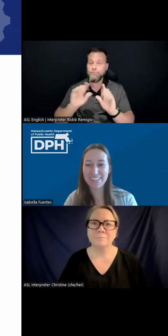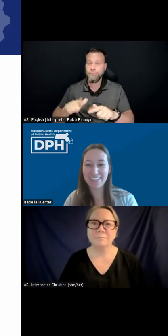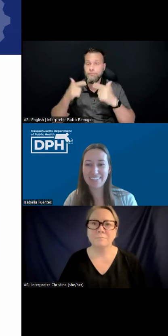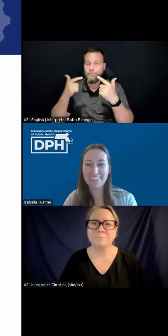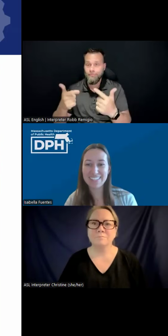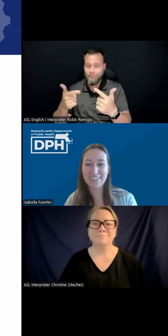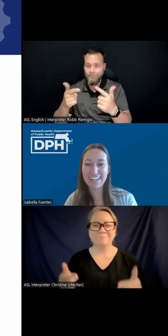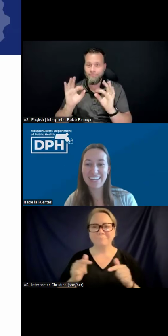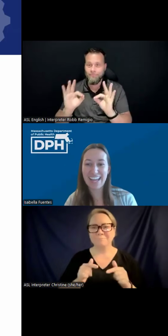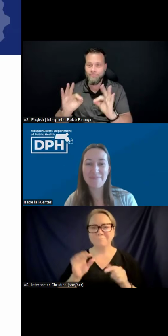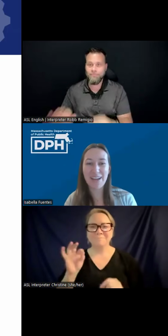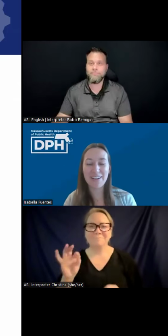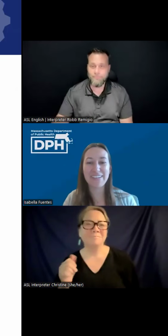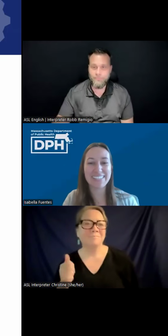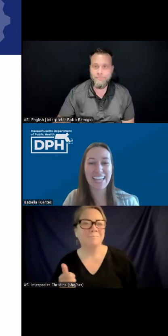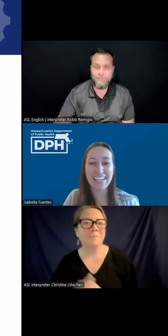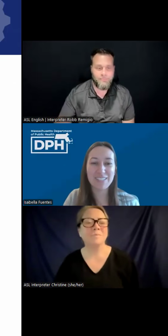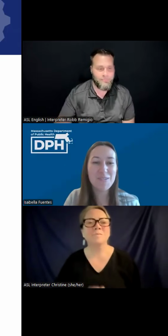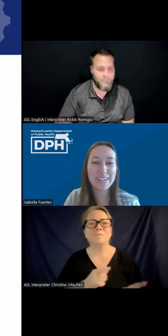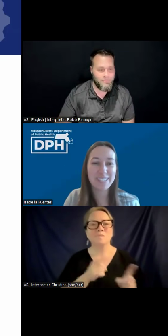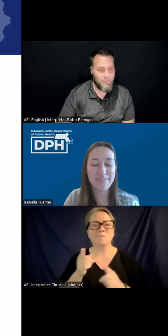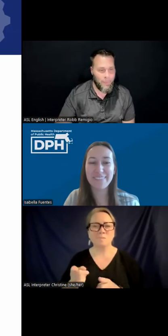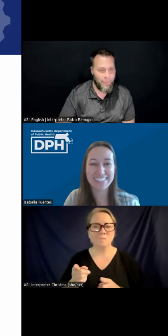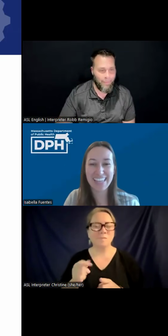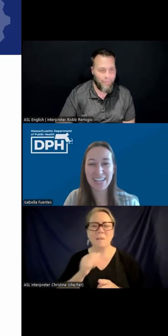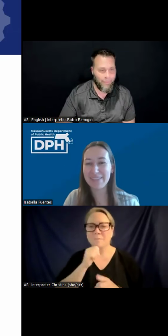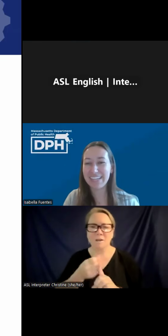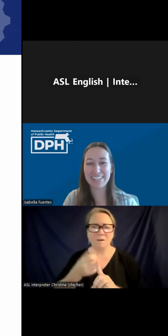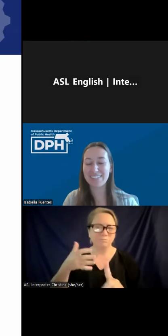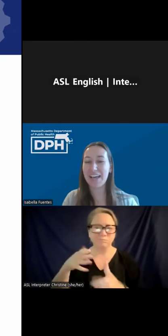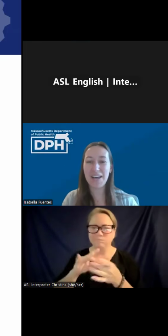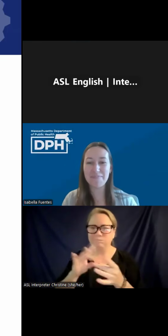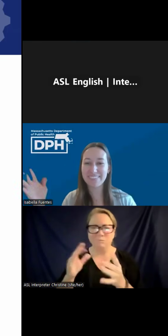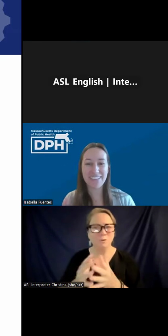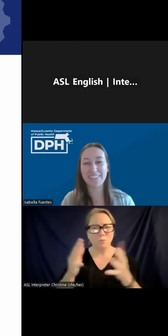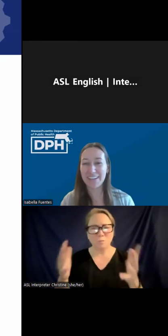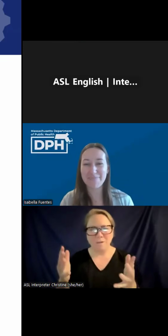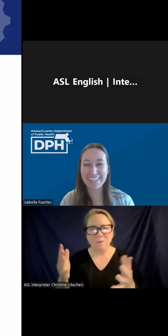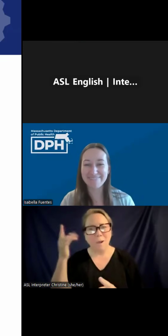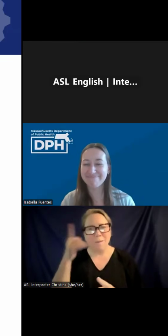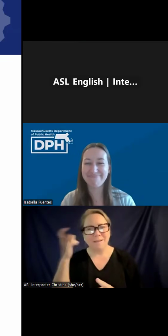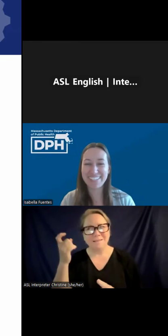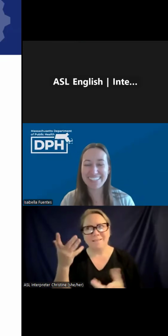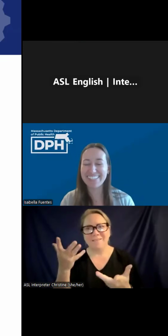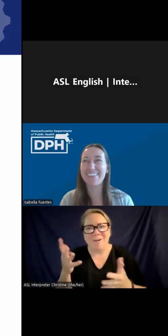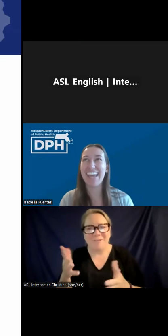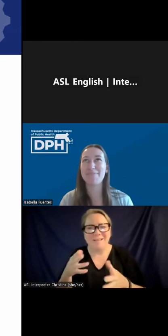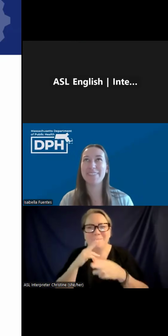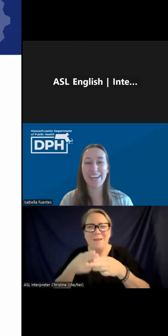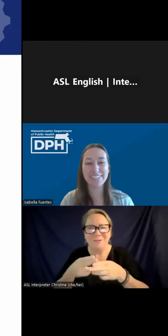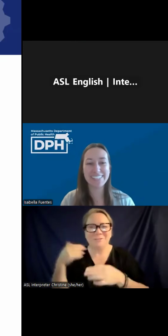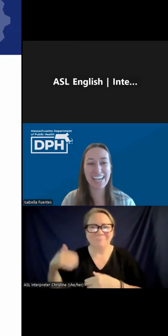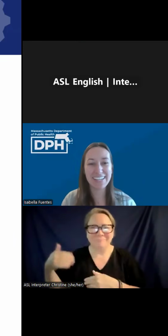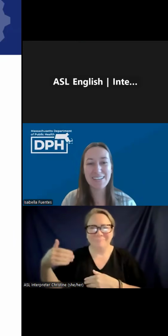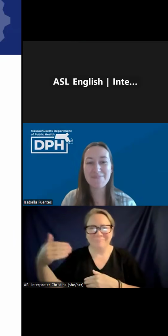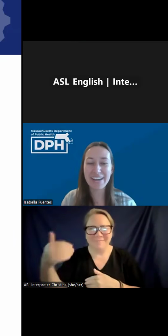Now, the next one, I'm not going to say too much about this slide because I feel like I've been mentioning this on absolutely